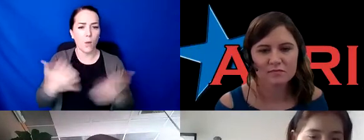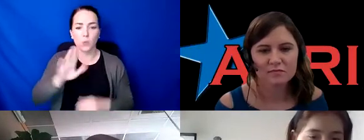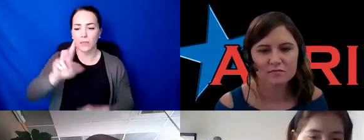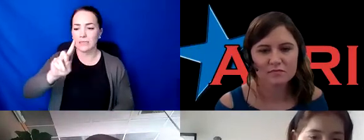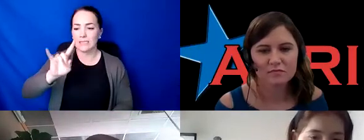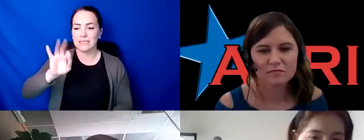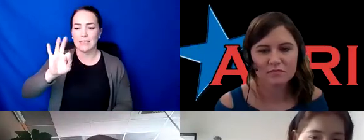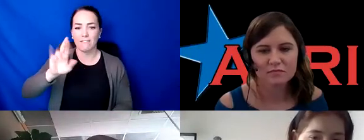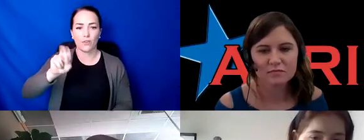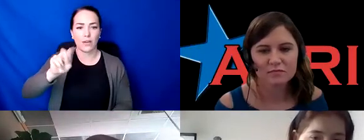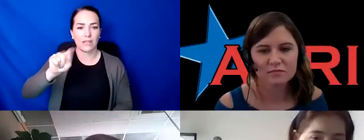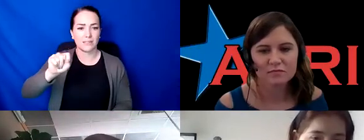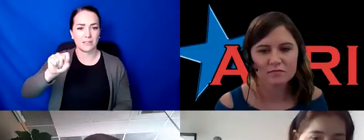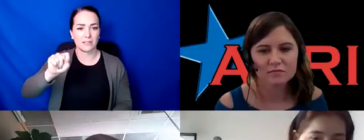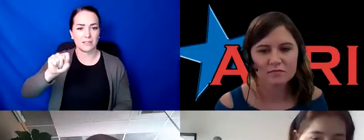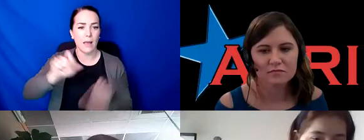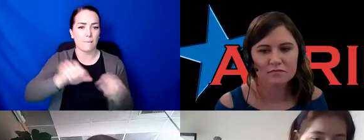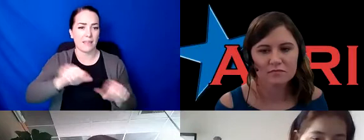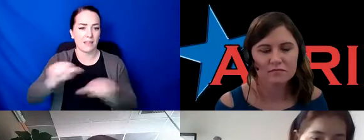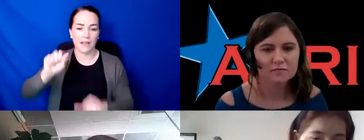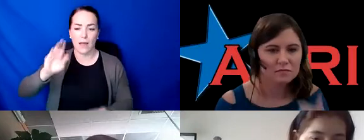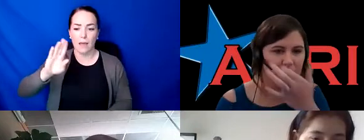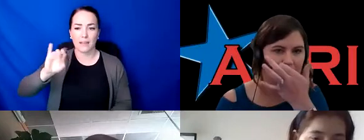And I want them to